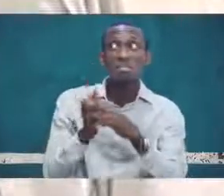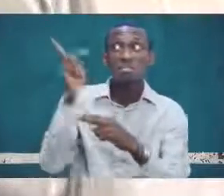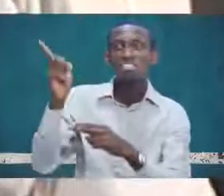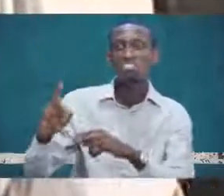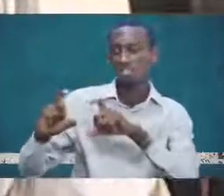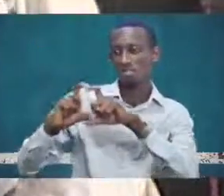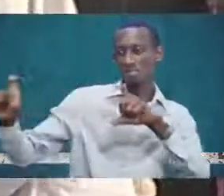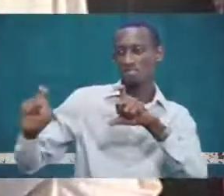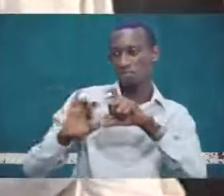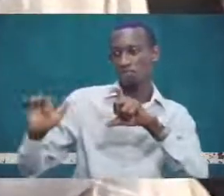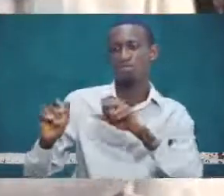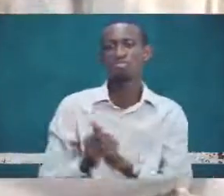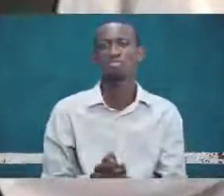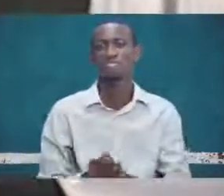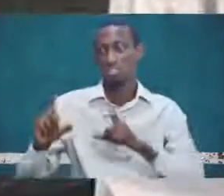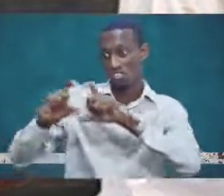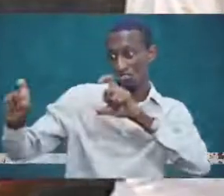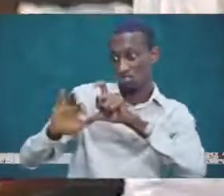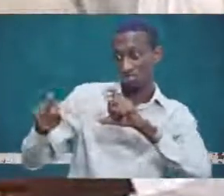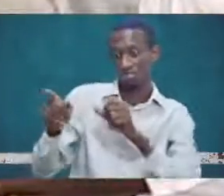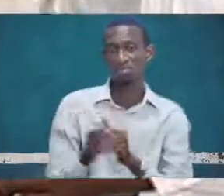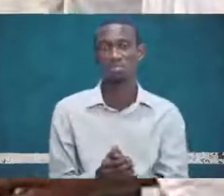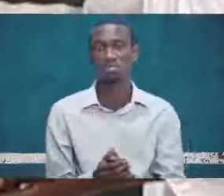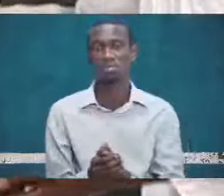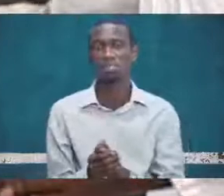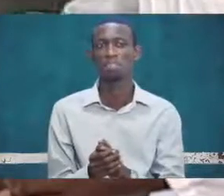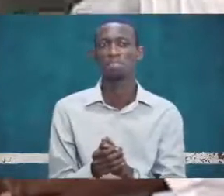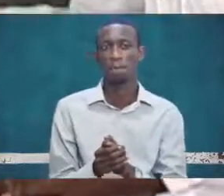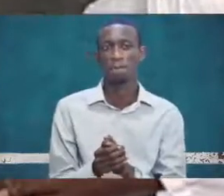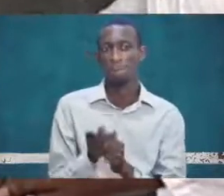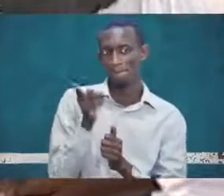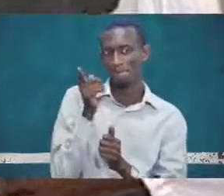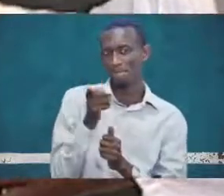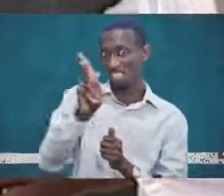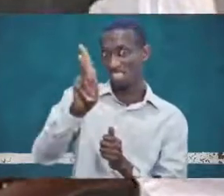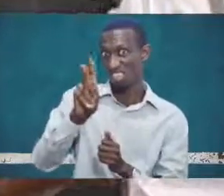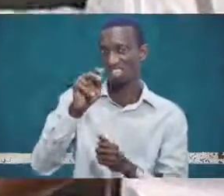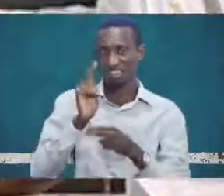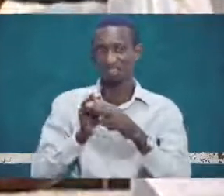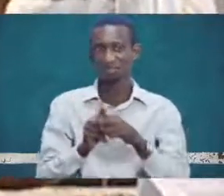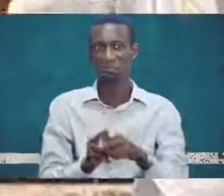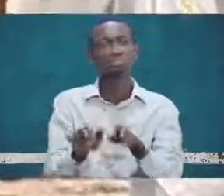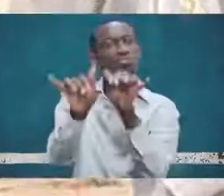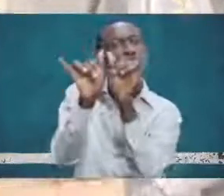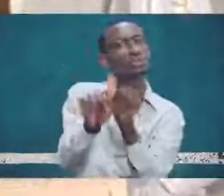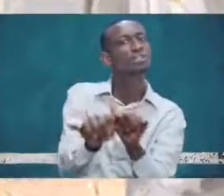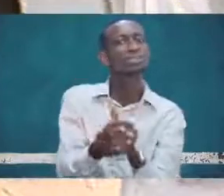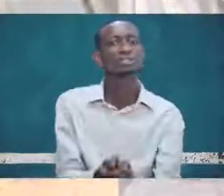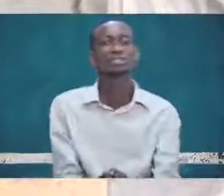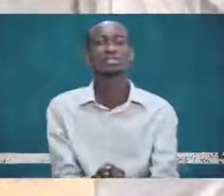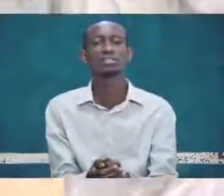formula of the constant of proportionality. This is what you call constant of